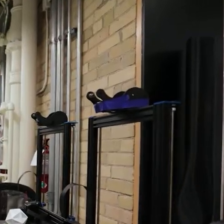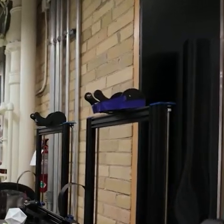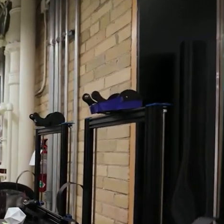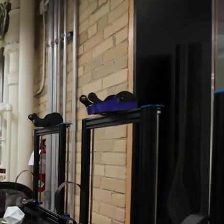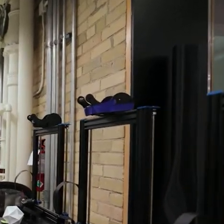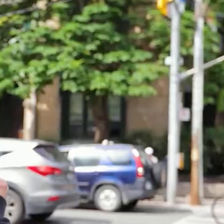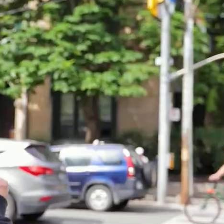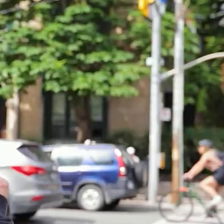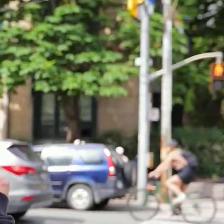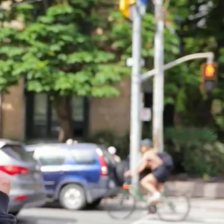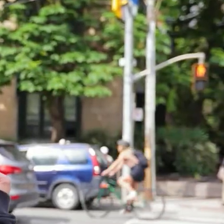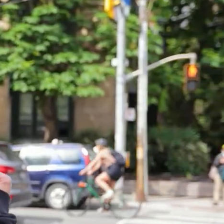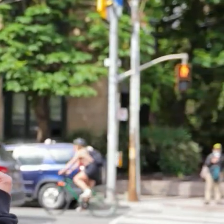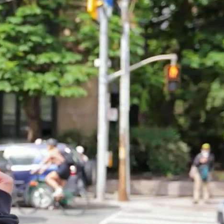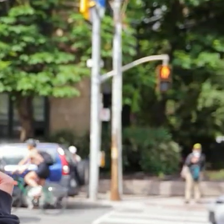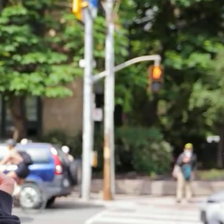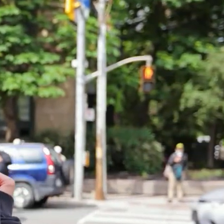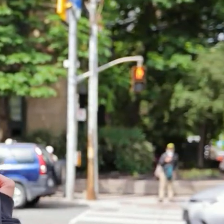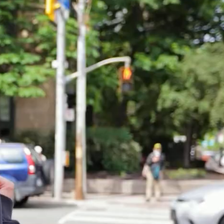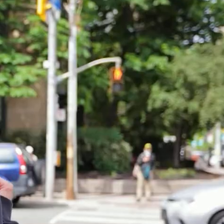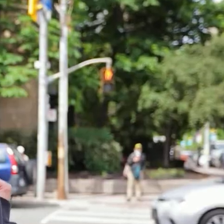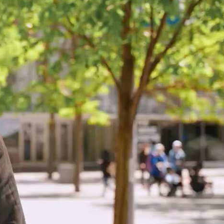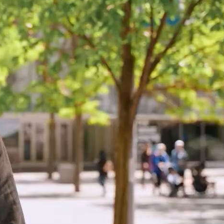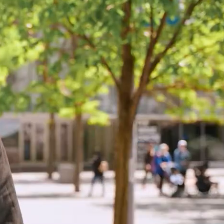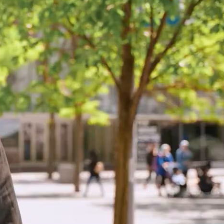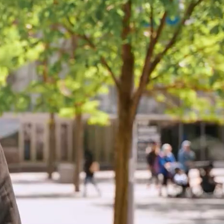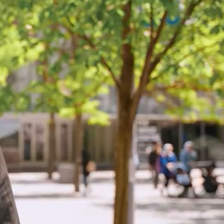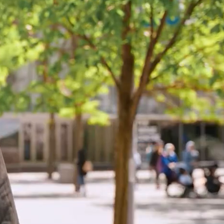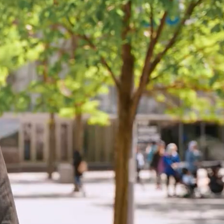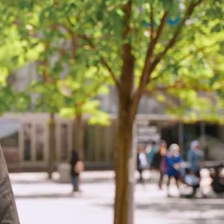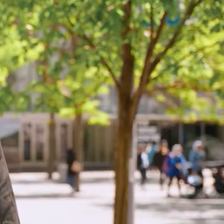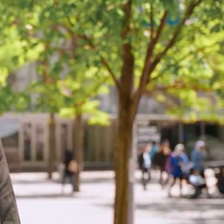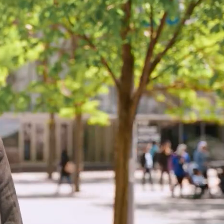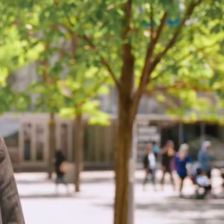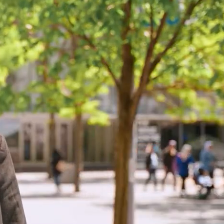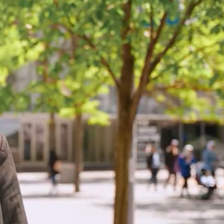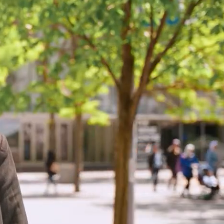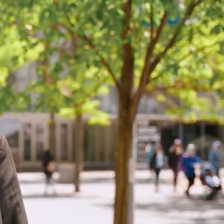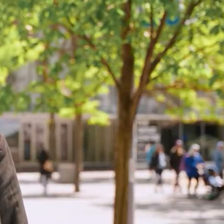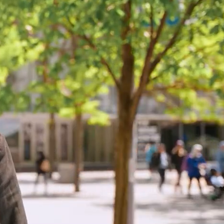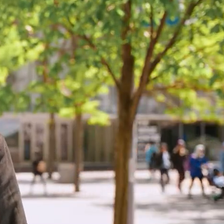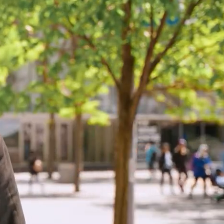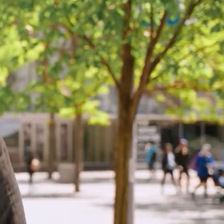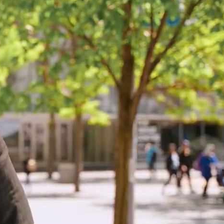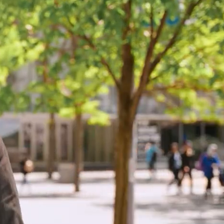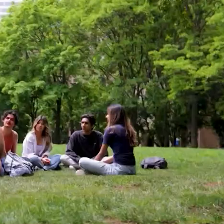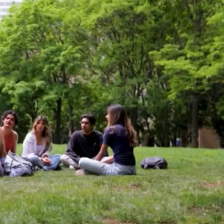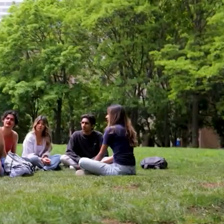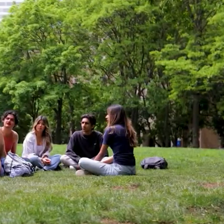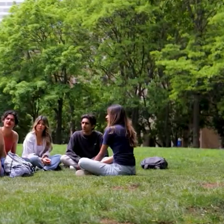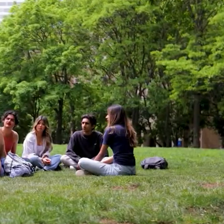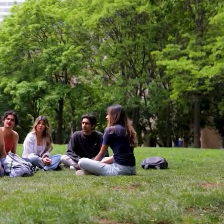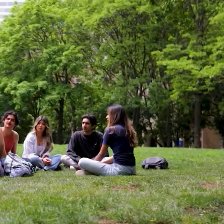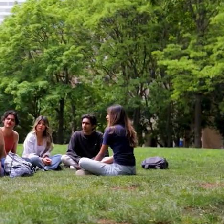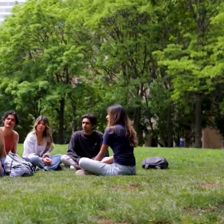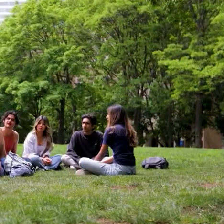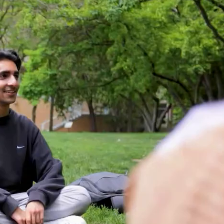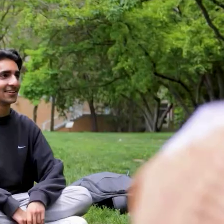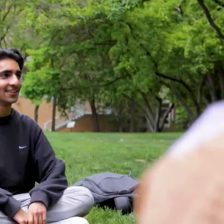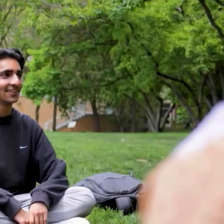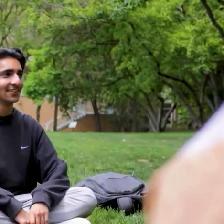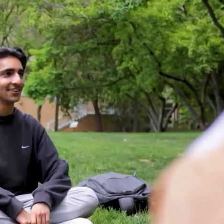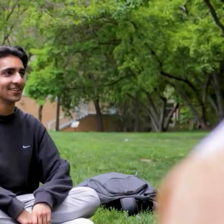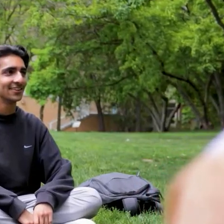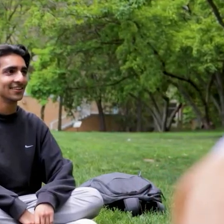demonstrated inside and outside of the classroom, of the breakthroughs that have helped mold you into the person you've become, and of the community